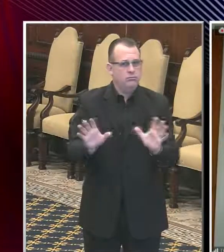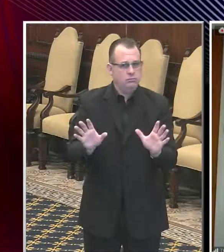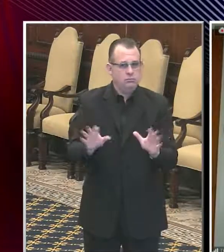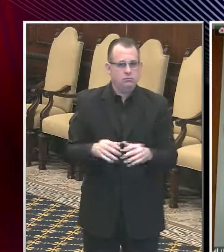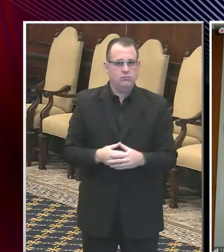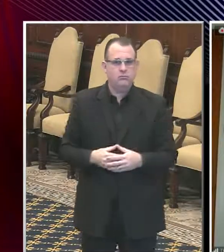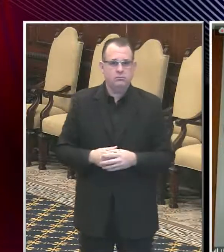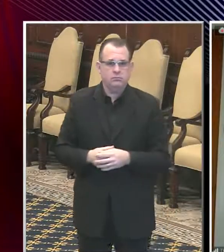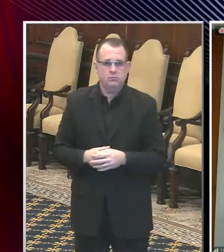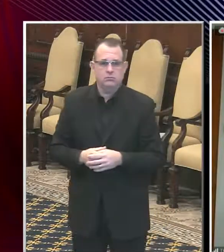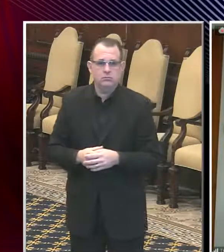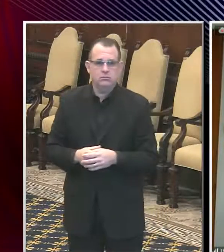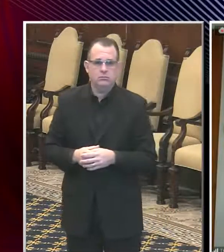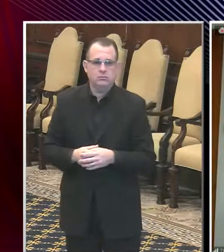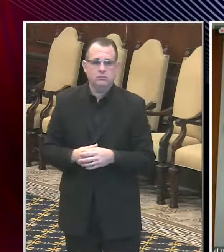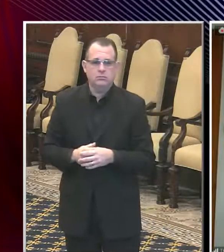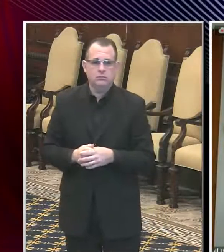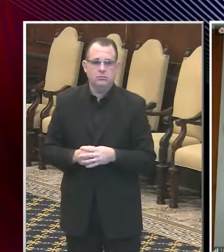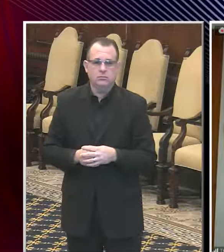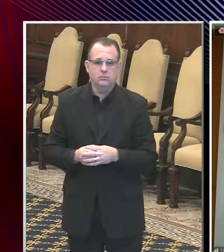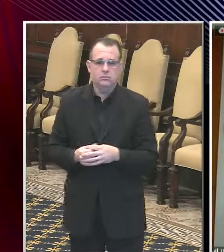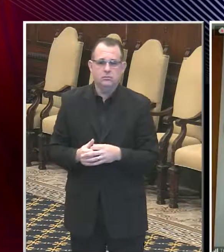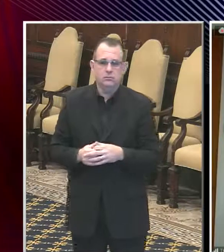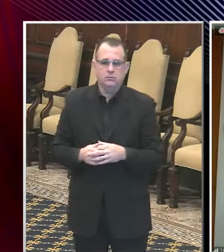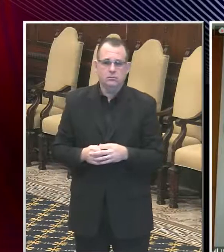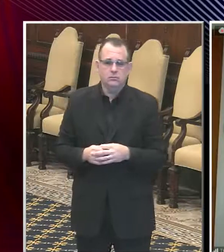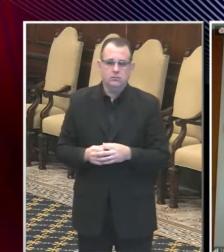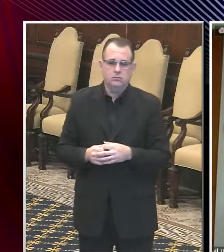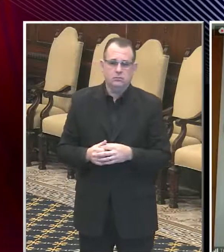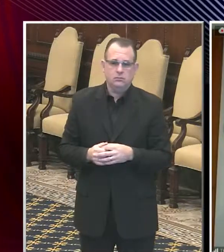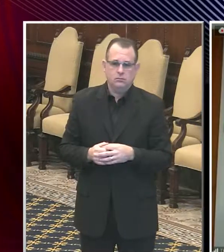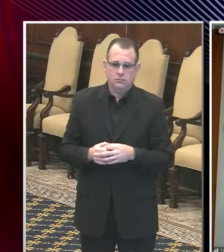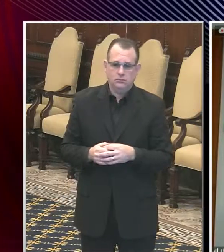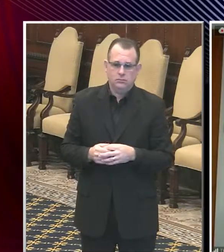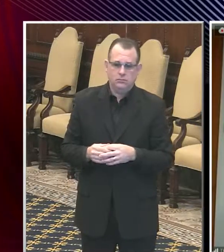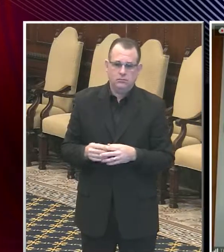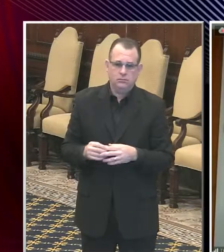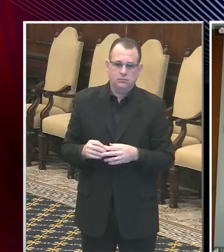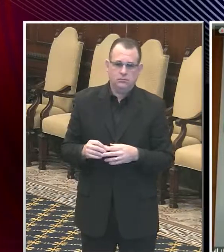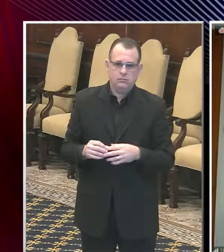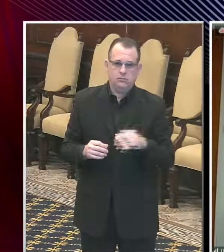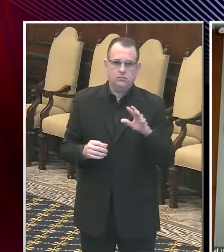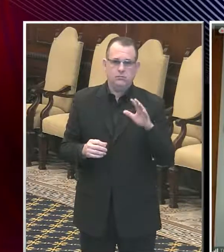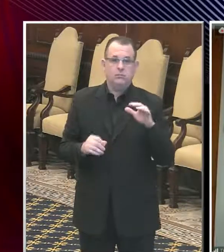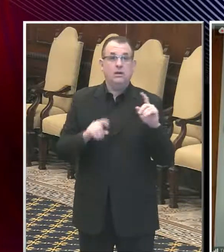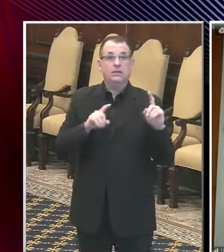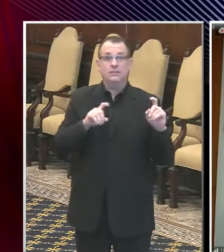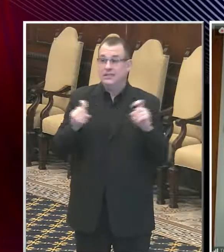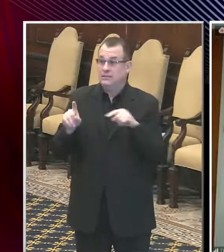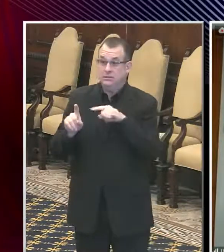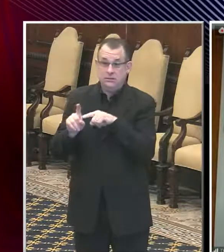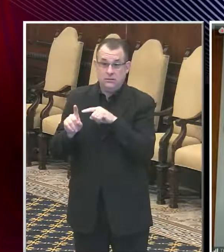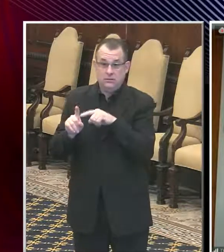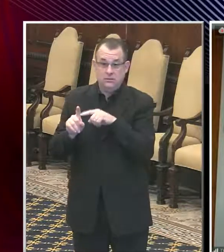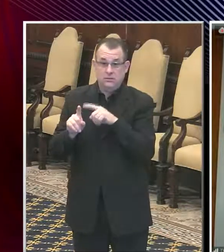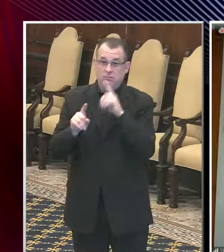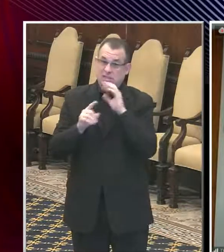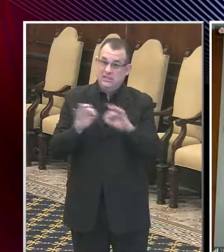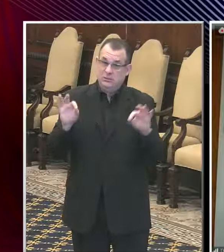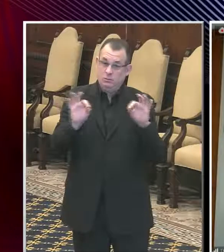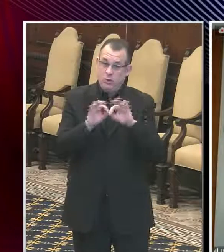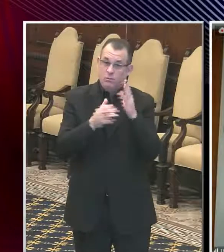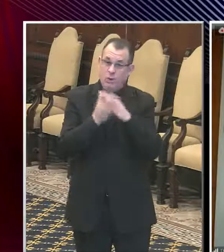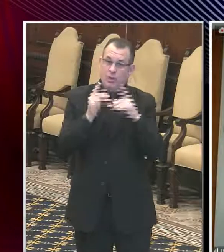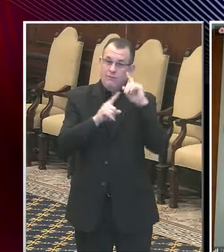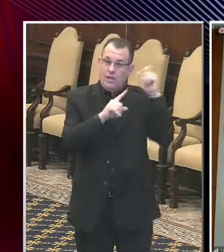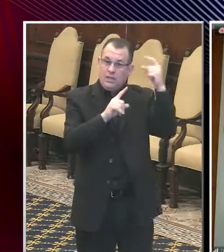otherwise healthy, who may have this infection right now. Now, expanded testing is a key part of the governor's plan, which the